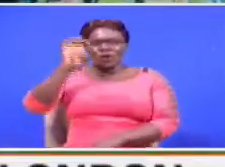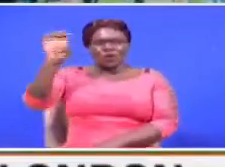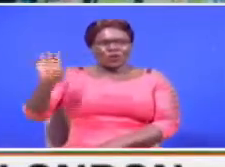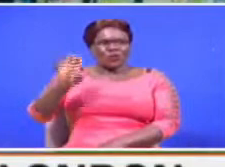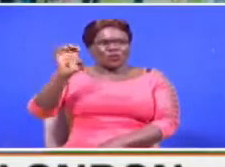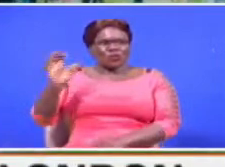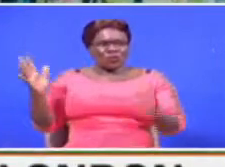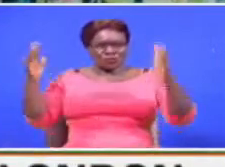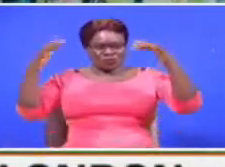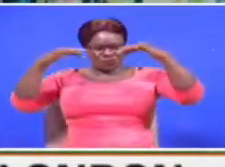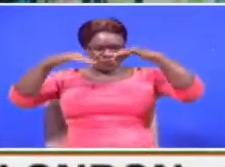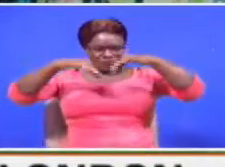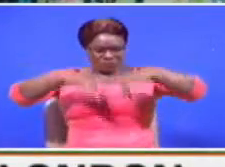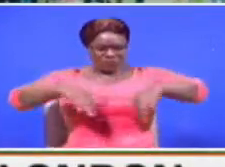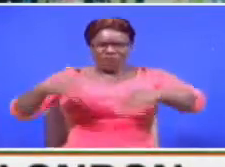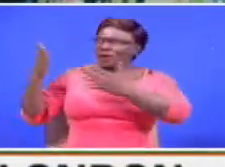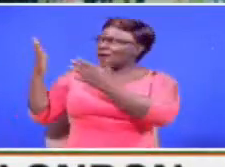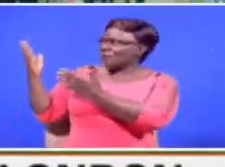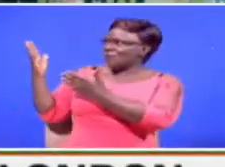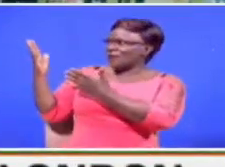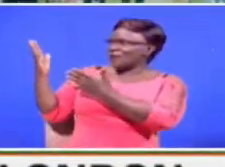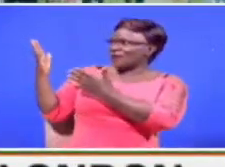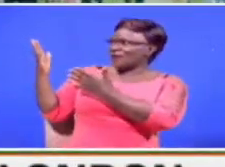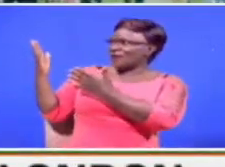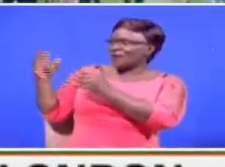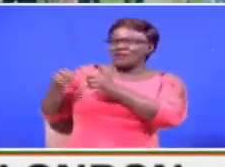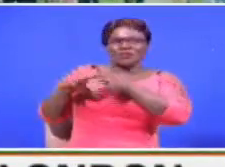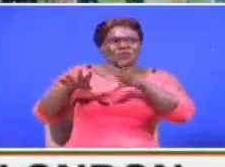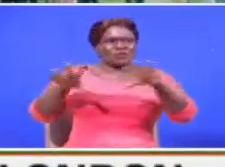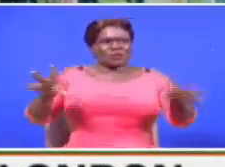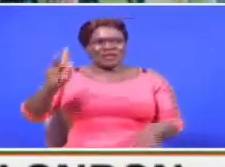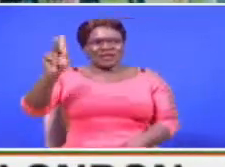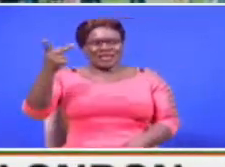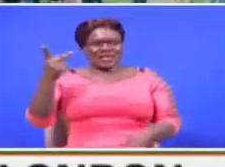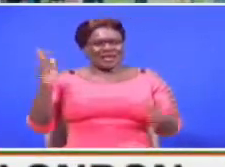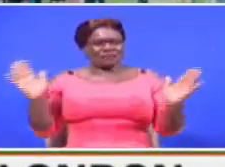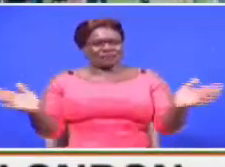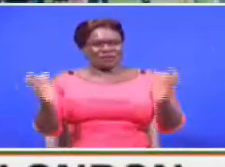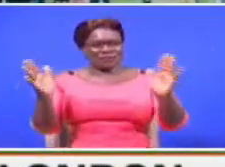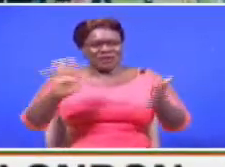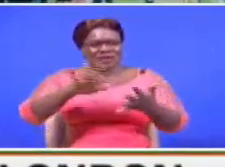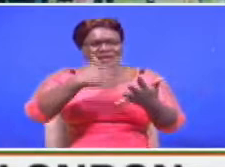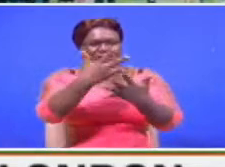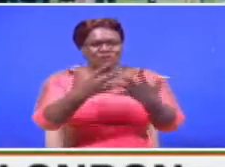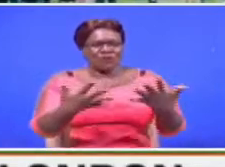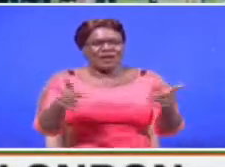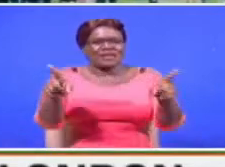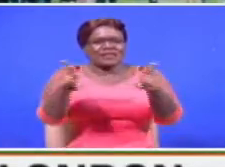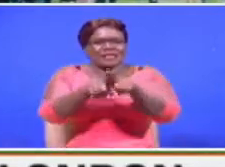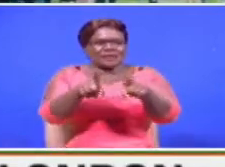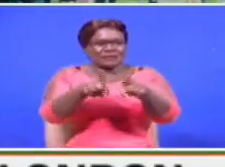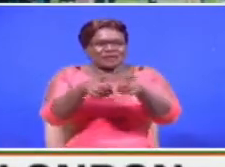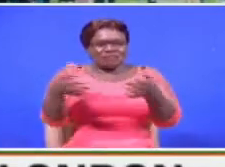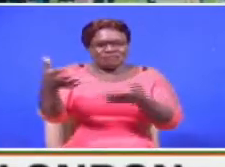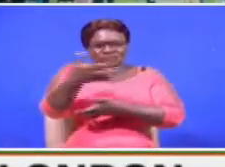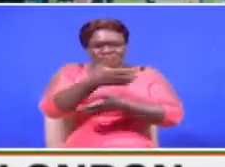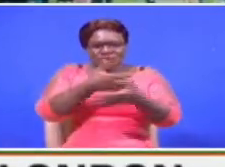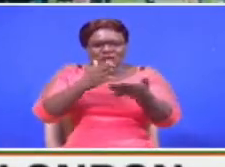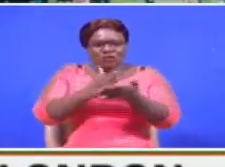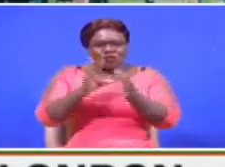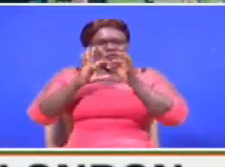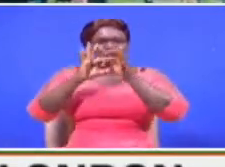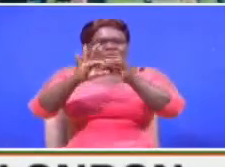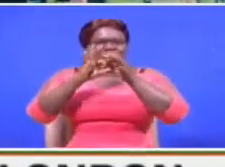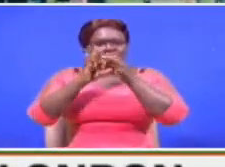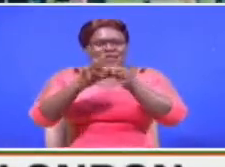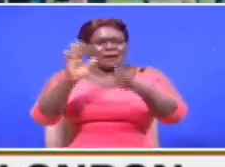are gathering at such an event to spread the Kenyan cheer, network, as well as interact through culture